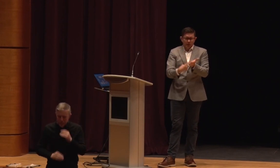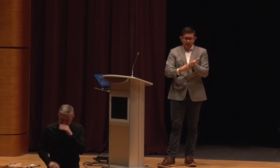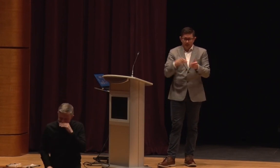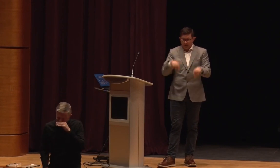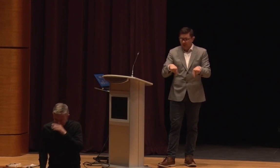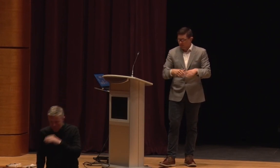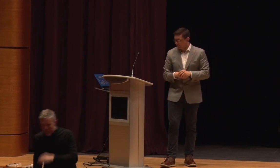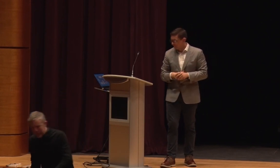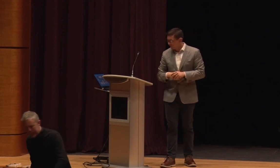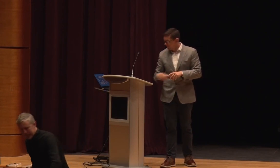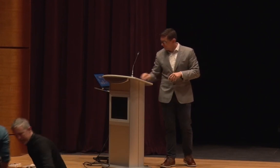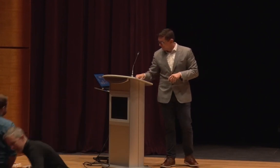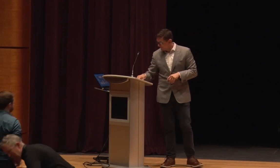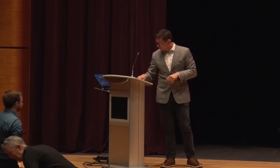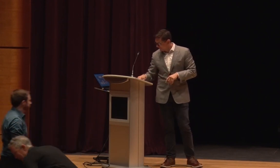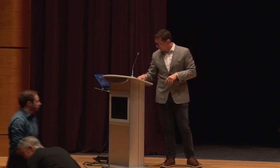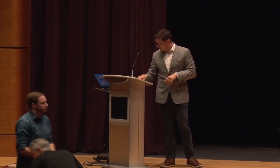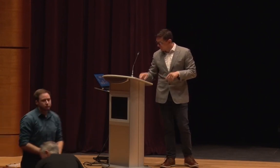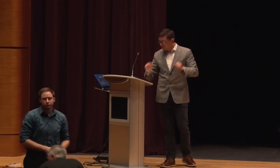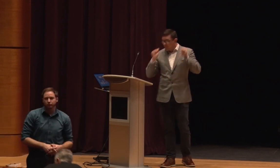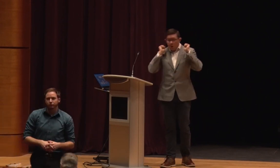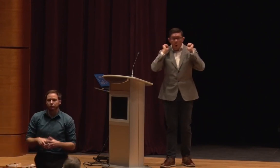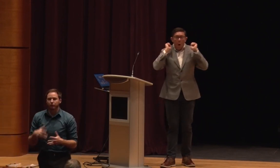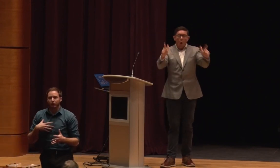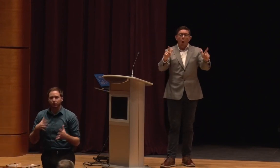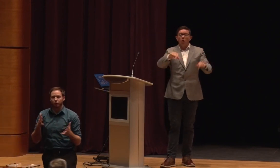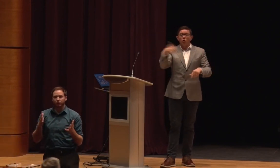And we're going to talk about the eyes for just a moment here.